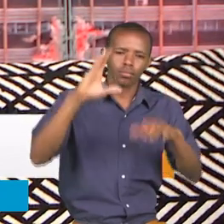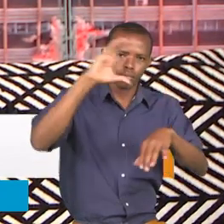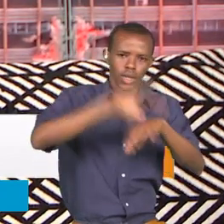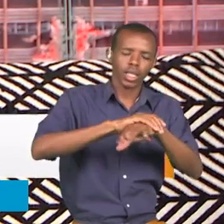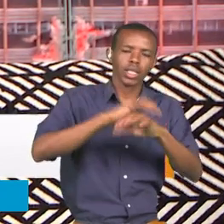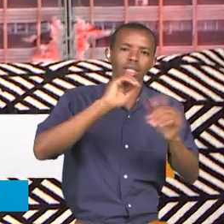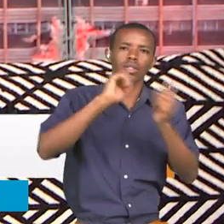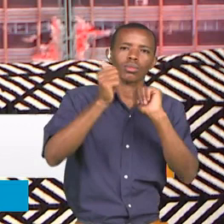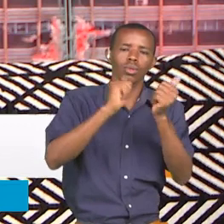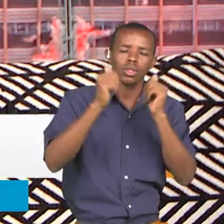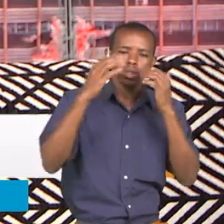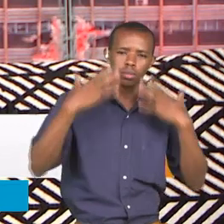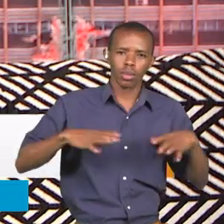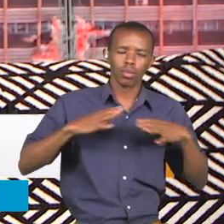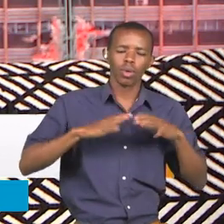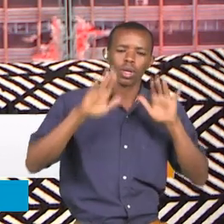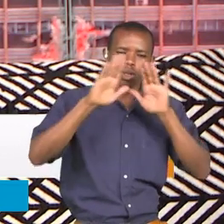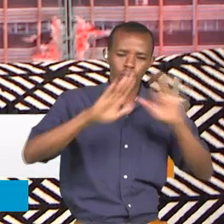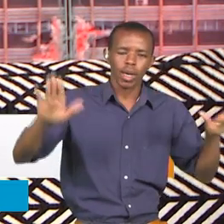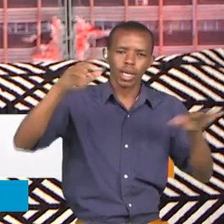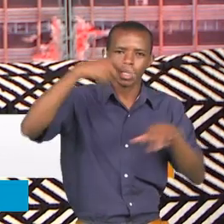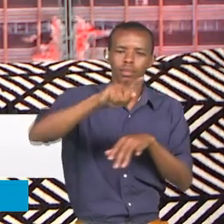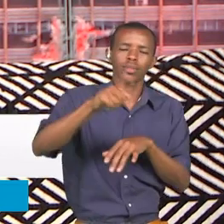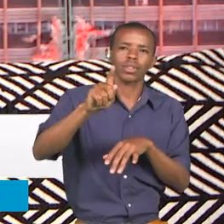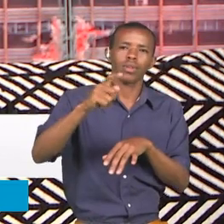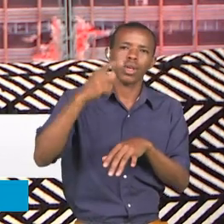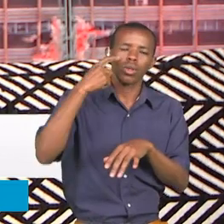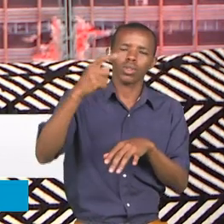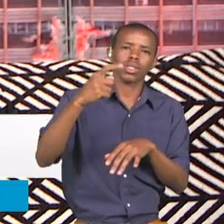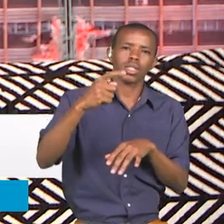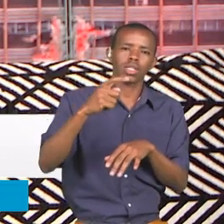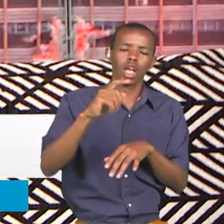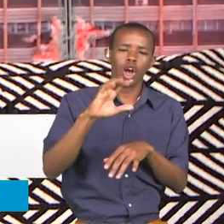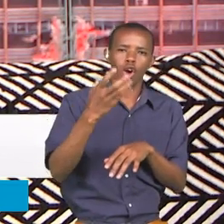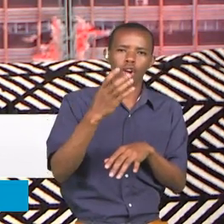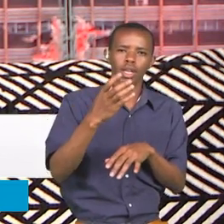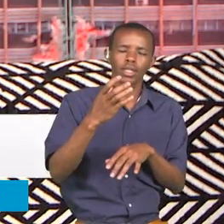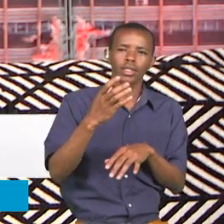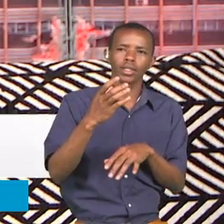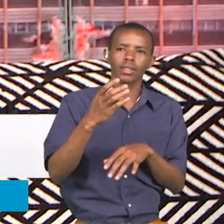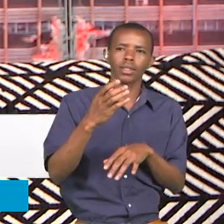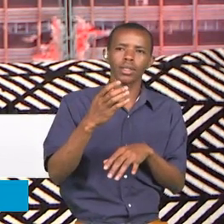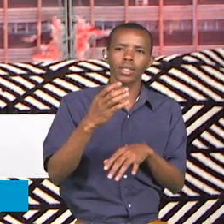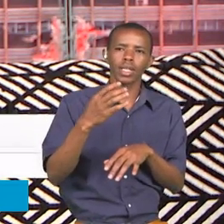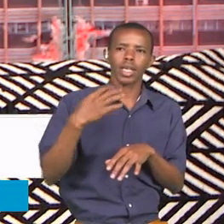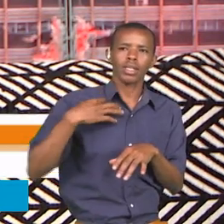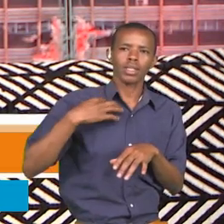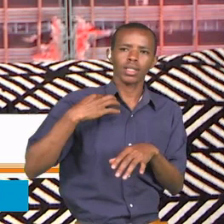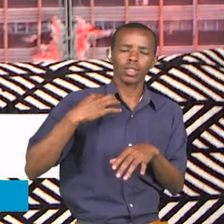mm-hmm. athletes, and trying to market themselves. Mm-hmm. When you see that golden bow tie of the Chevrolet or the jersey of